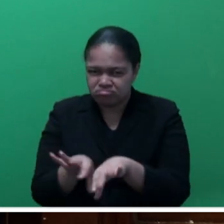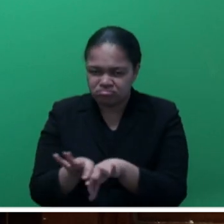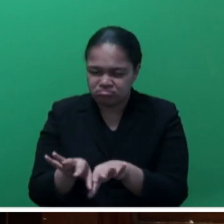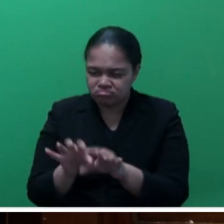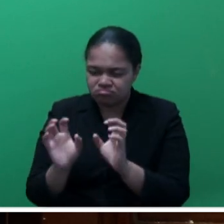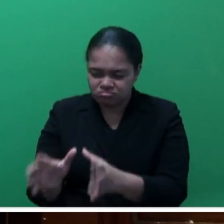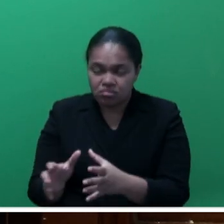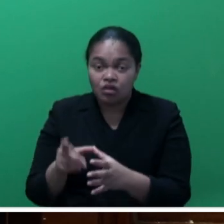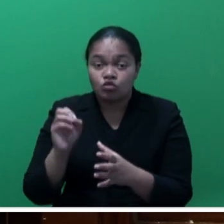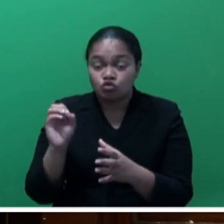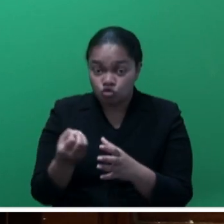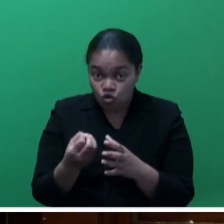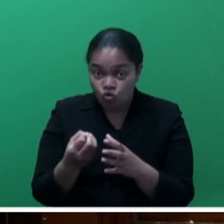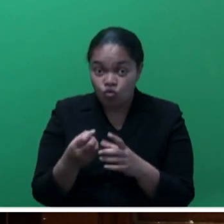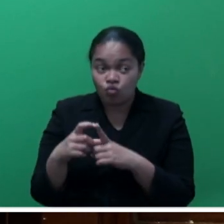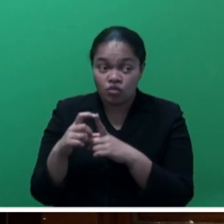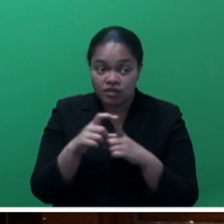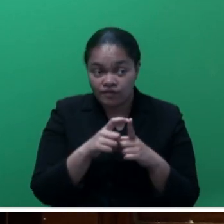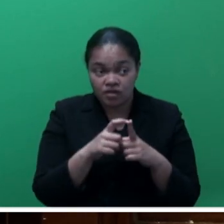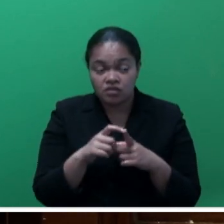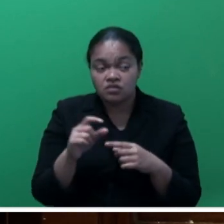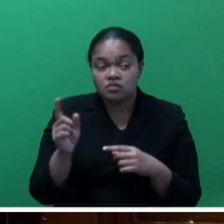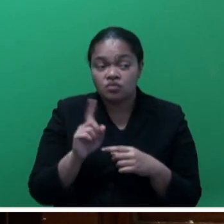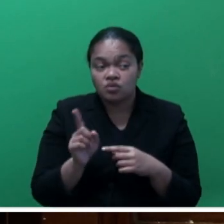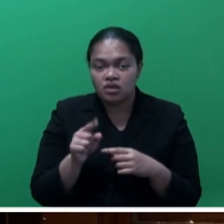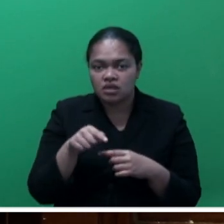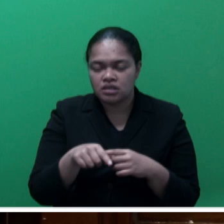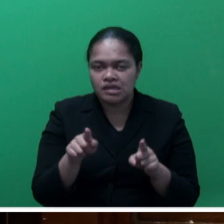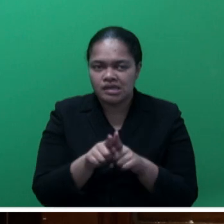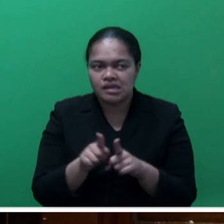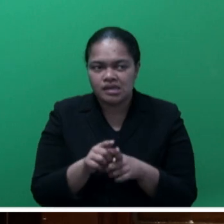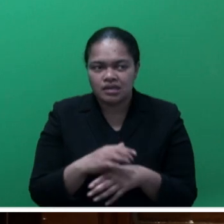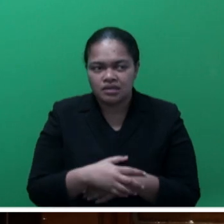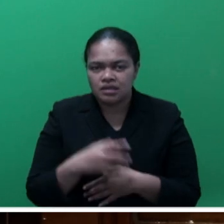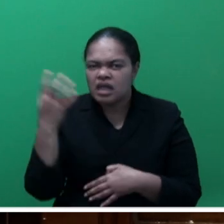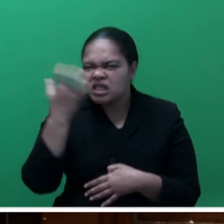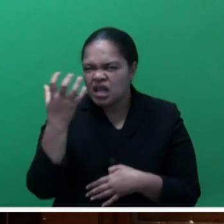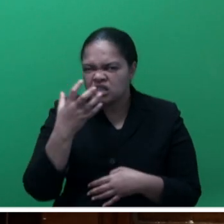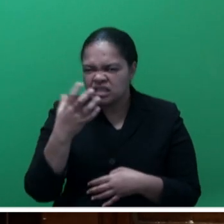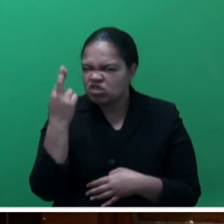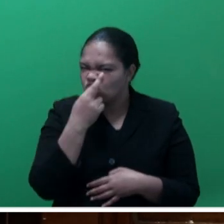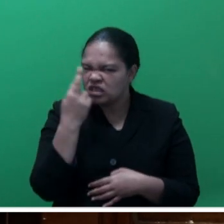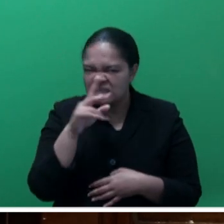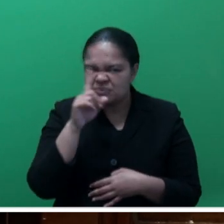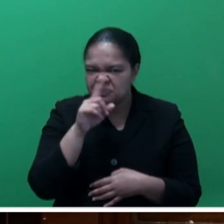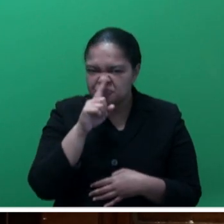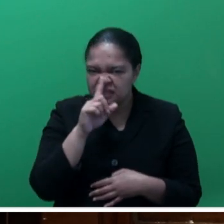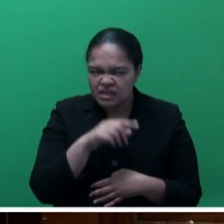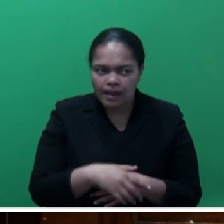And the definition of dangerous litter is focused mostly on the immediate danger to people. It does not